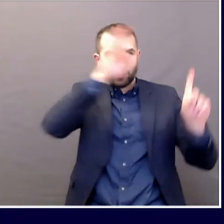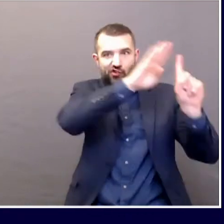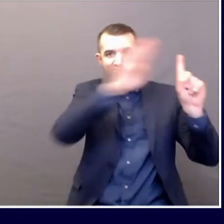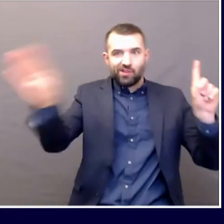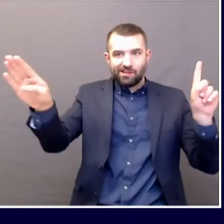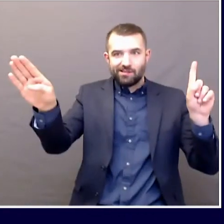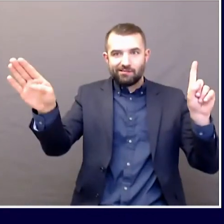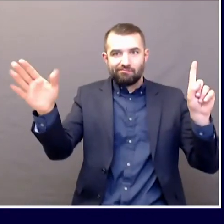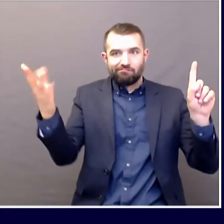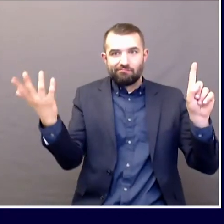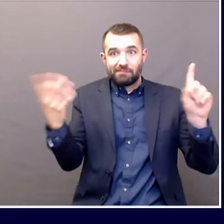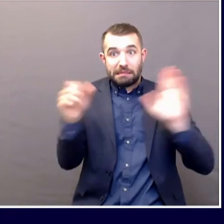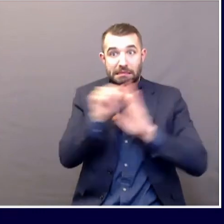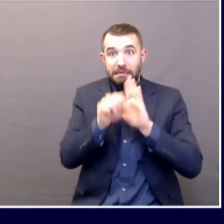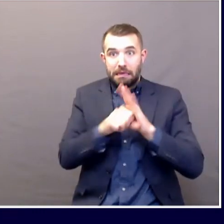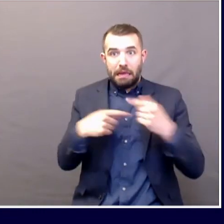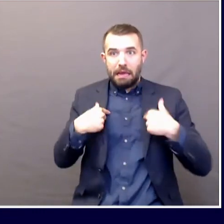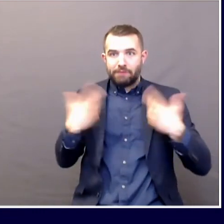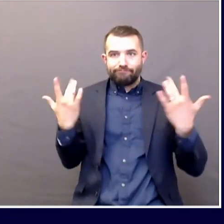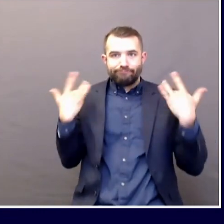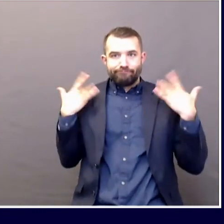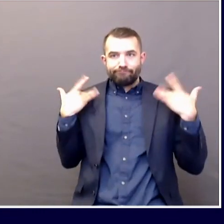Maine supply,